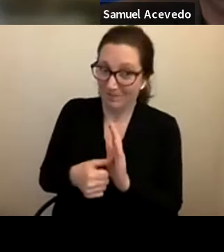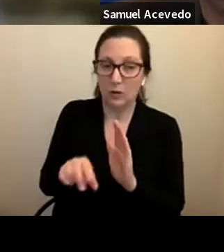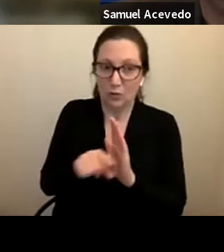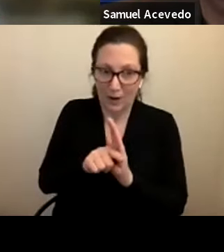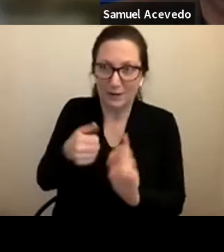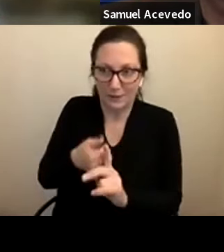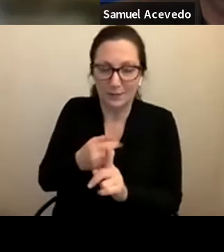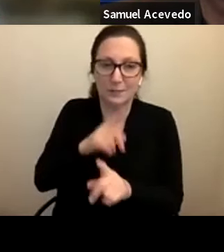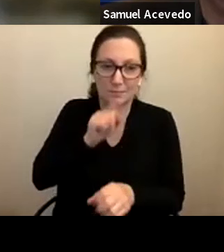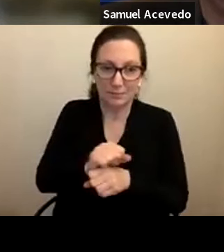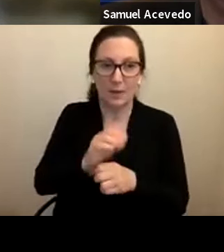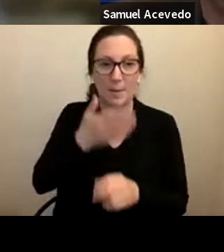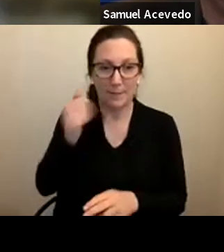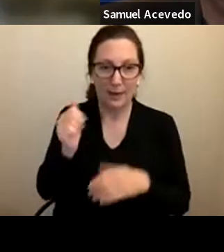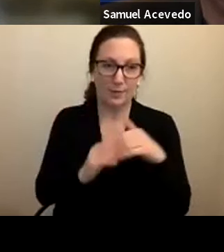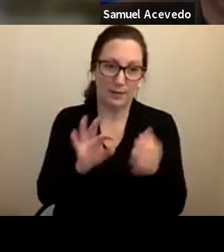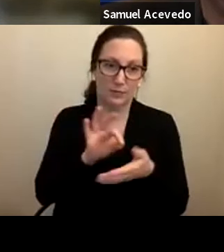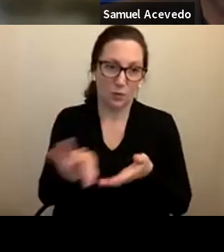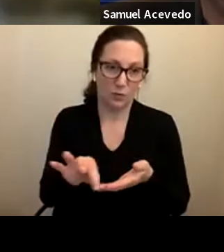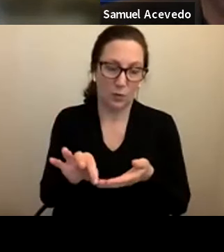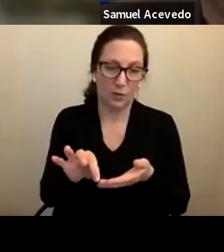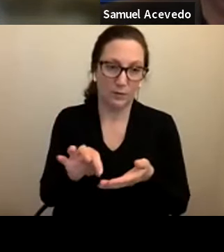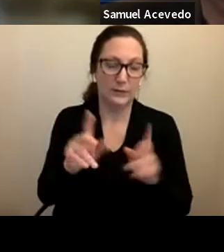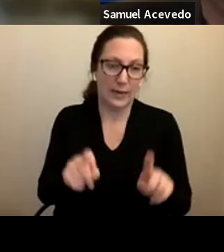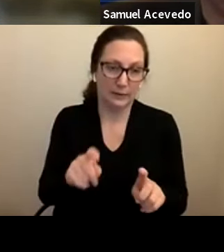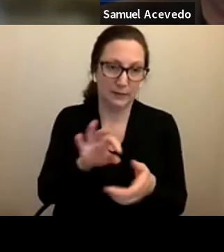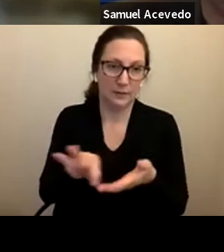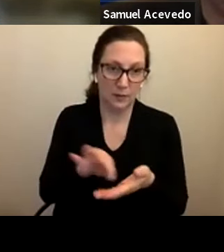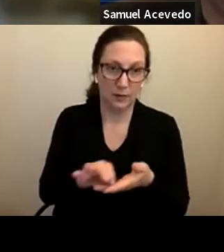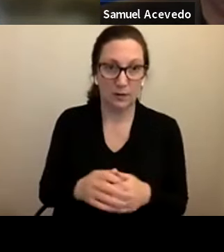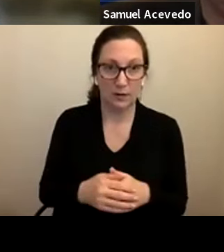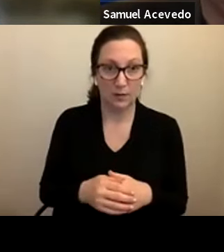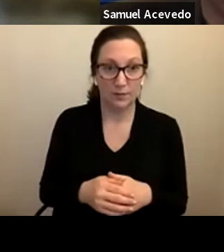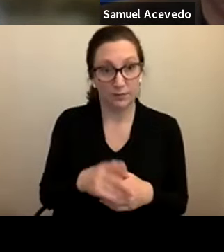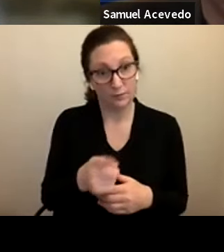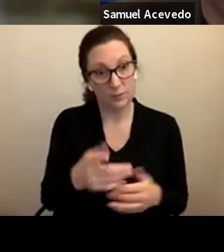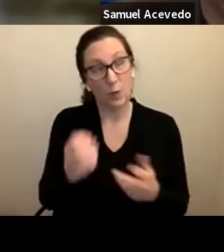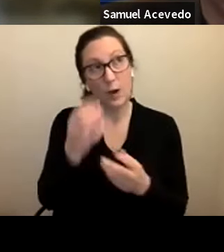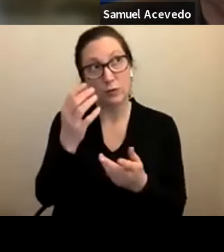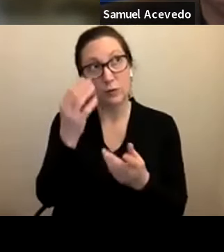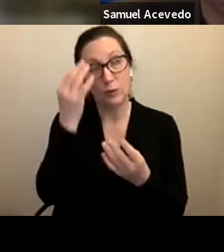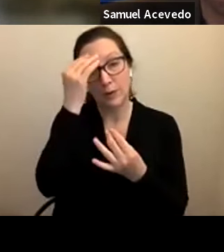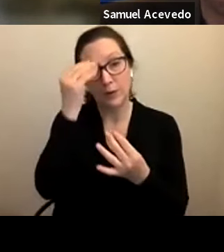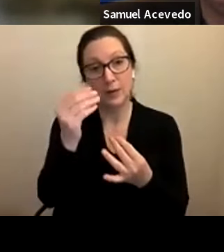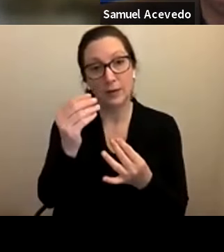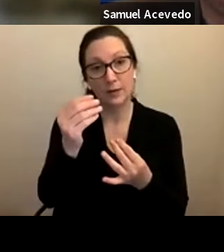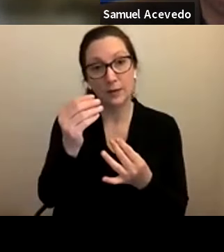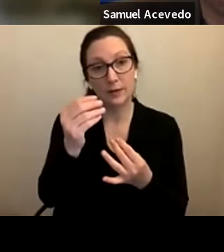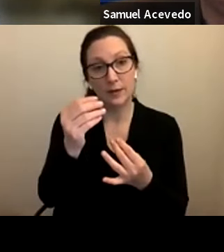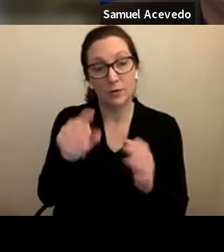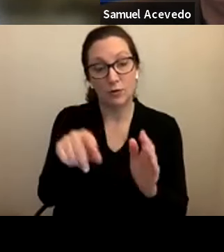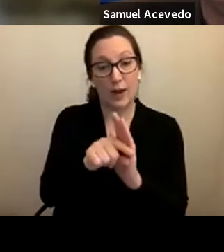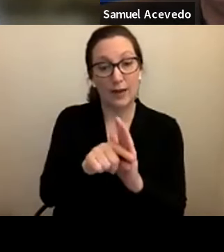consider top ranked students from your feeder schools and not a test?